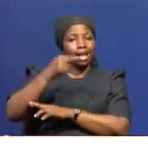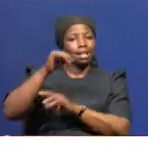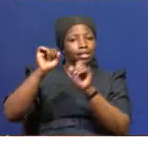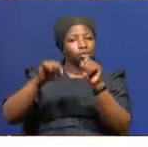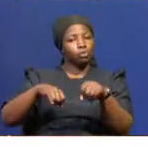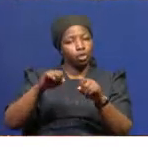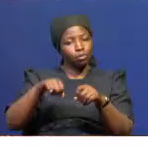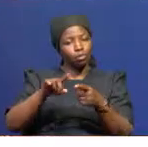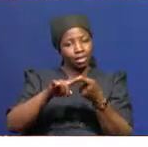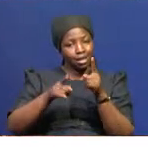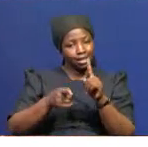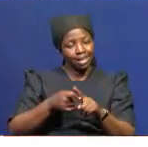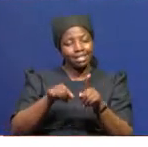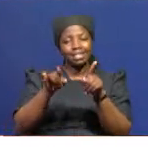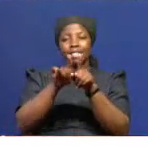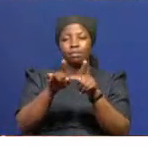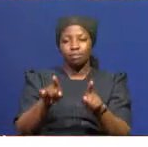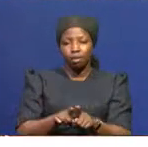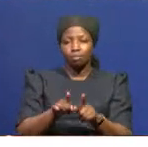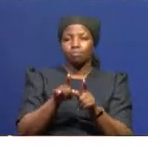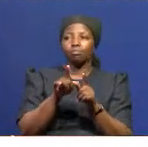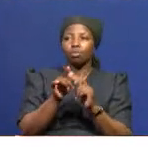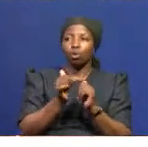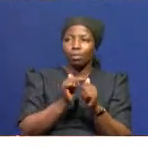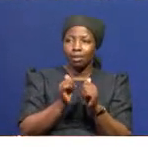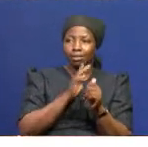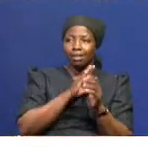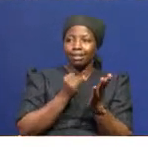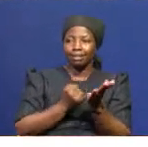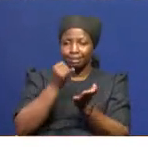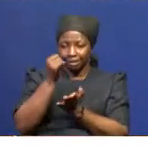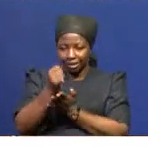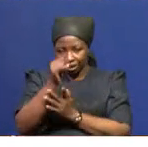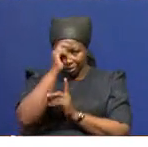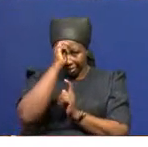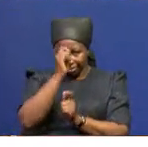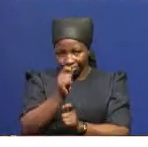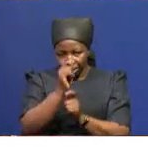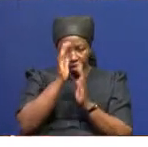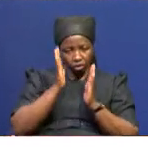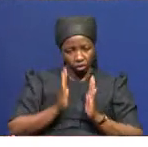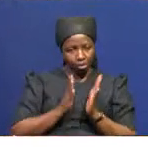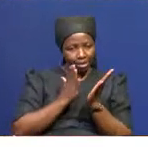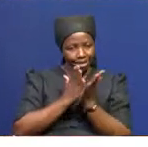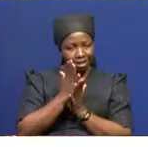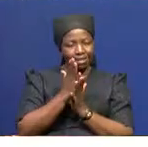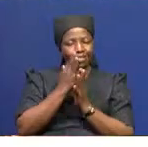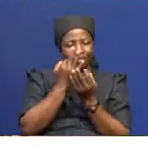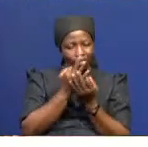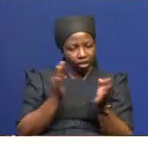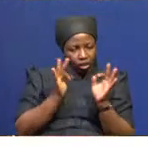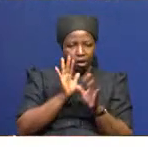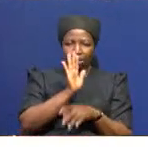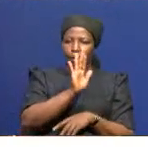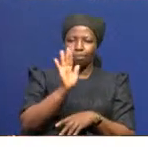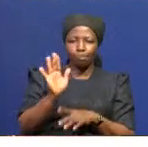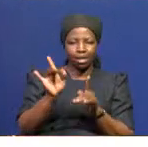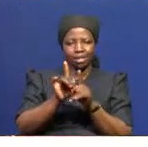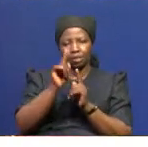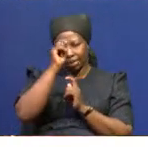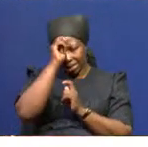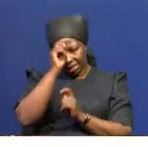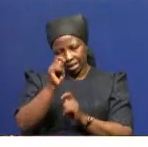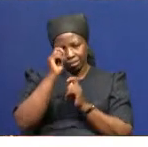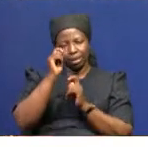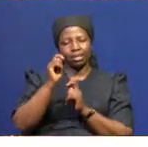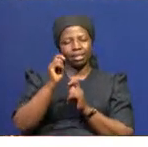standards and competence and integrity to respect human rights, fundamental freedoms, and dignity.